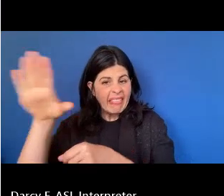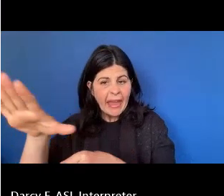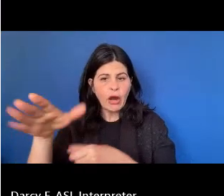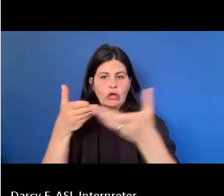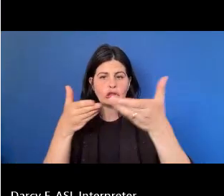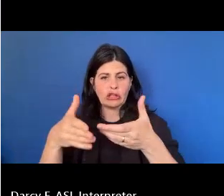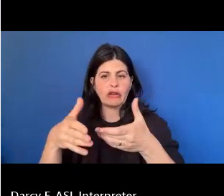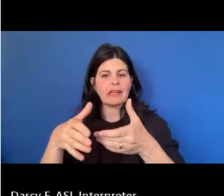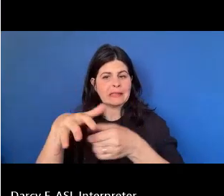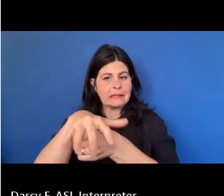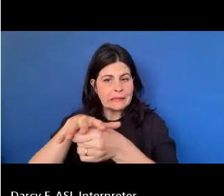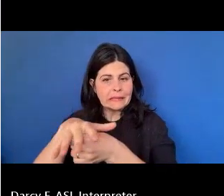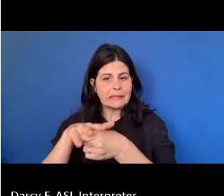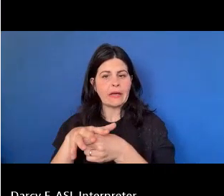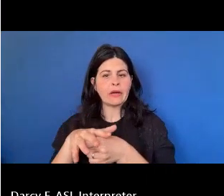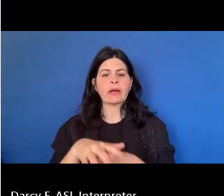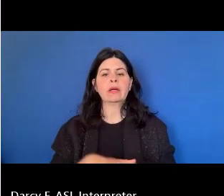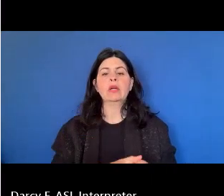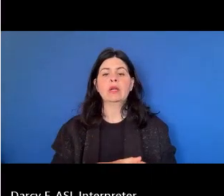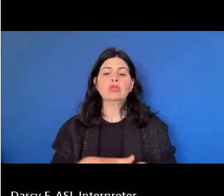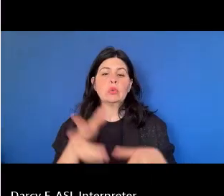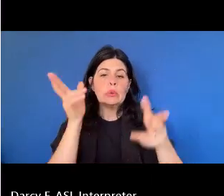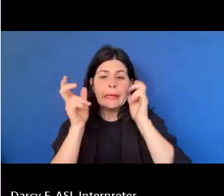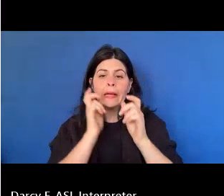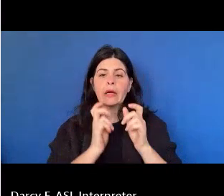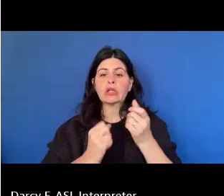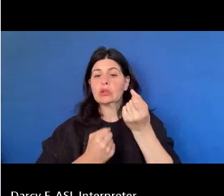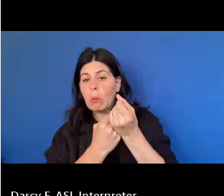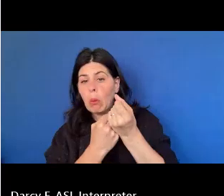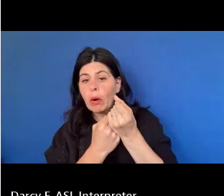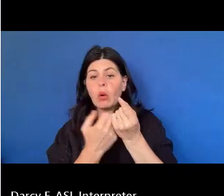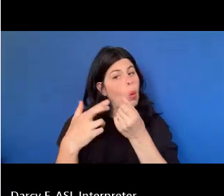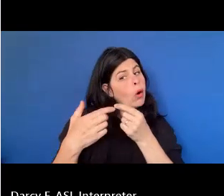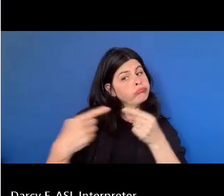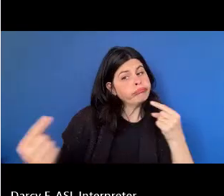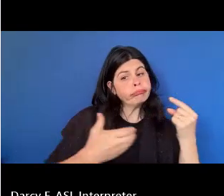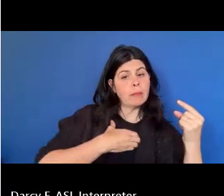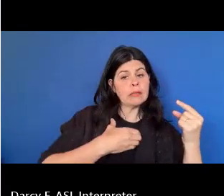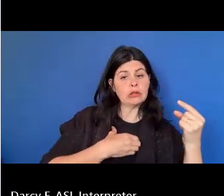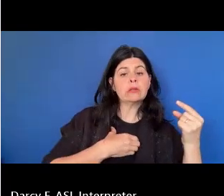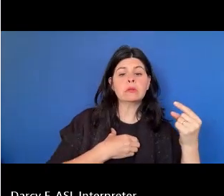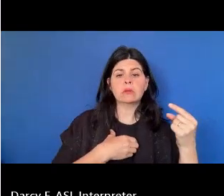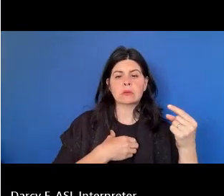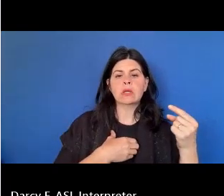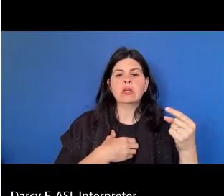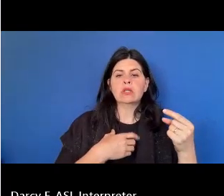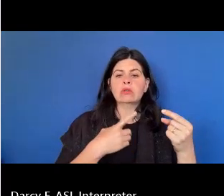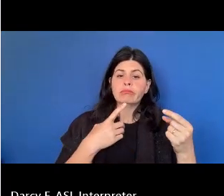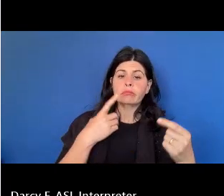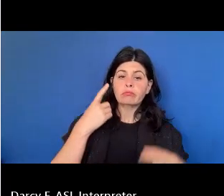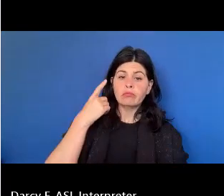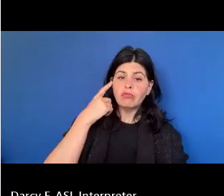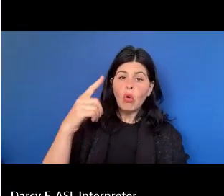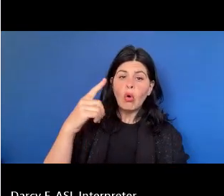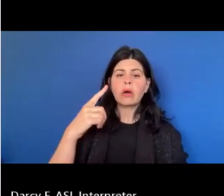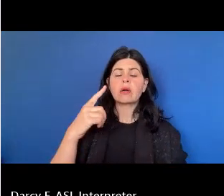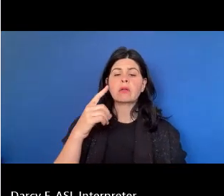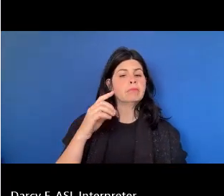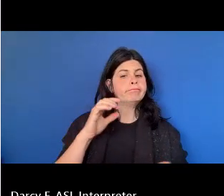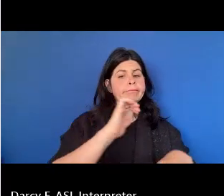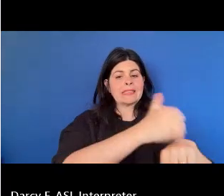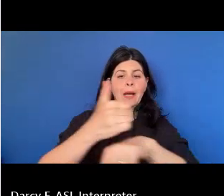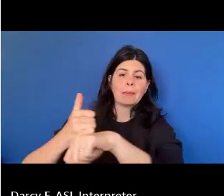designation of decarbonization zones in specific areas and solicit feedback on SB 1221's diversity and